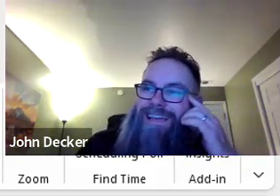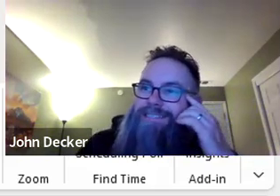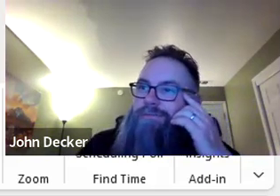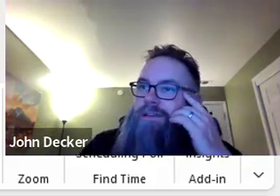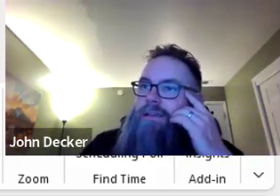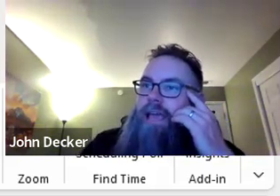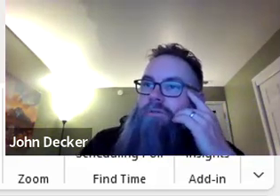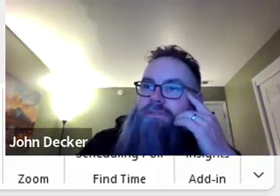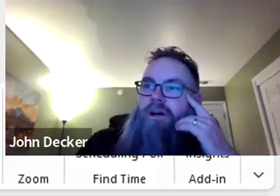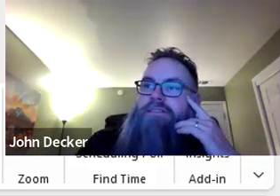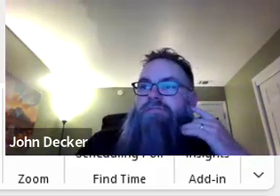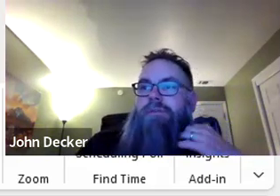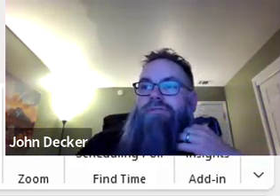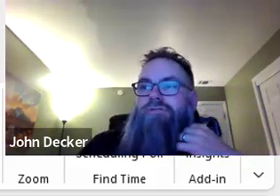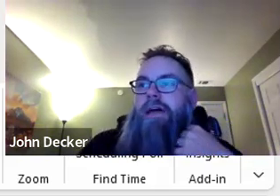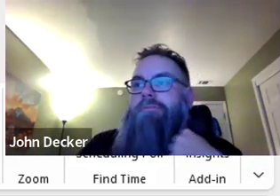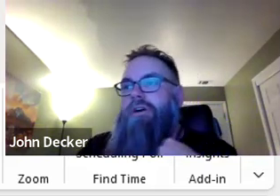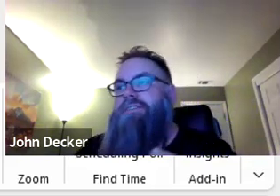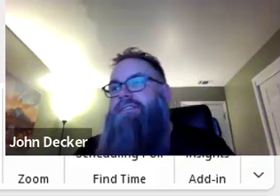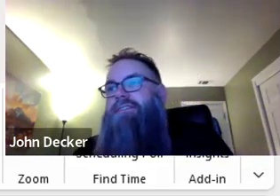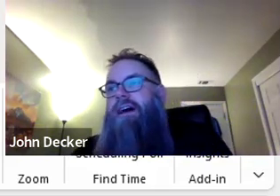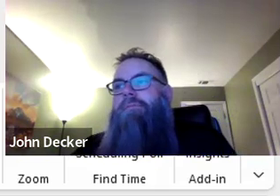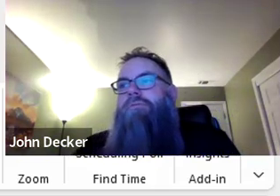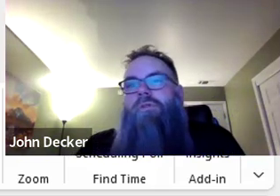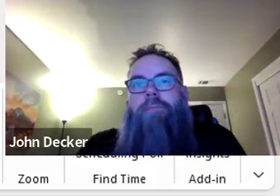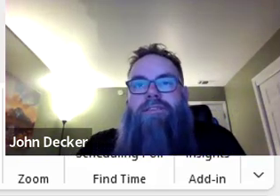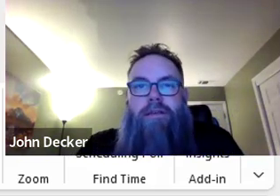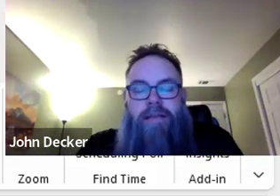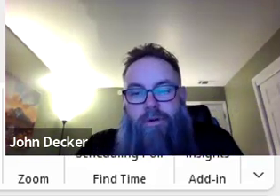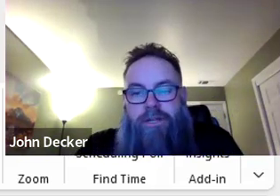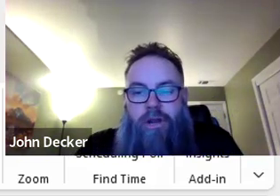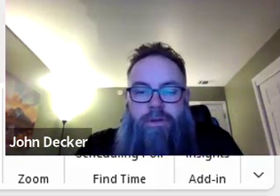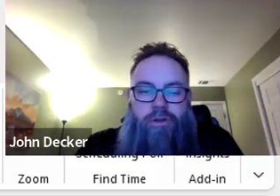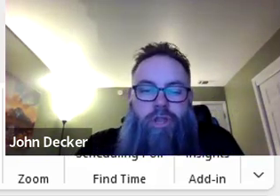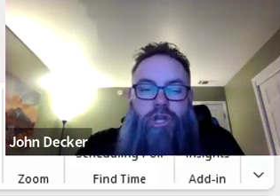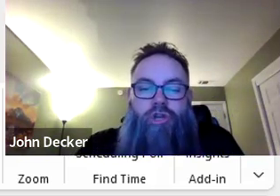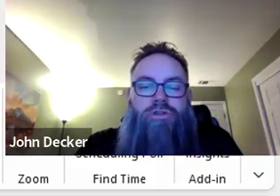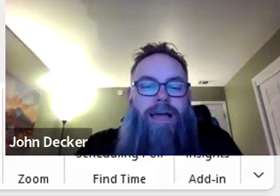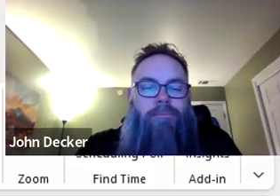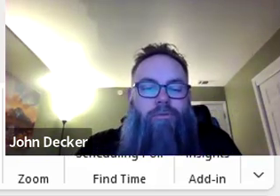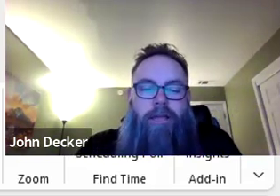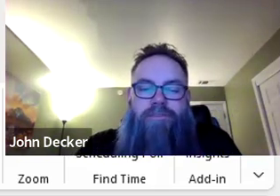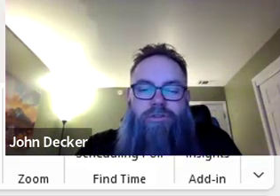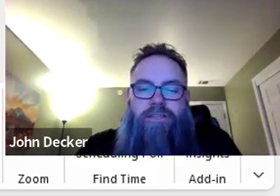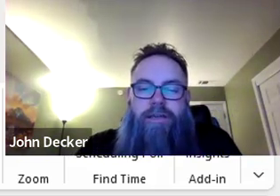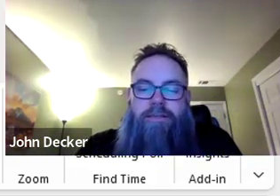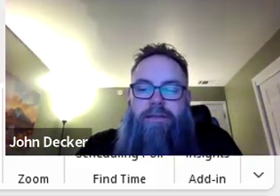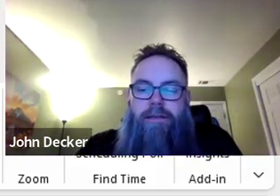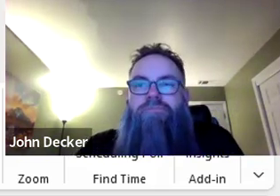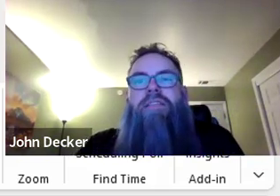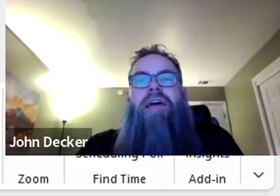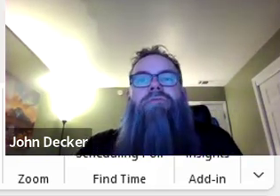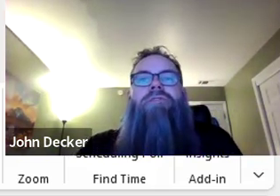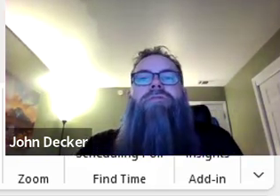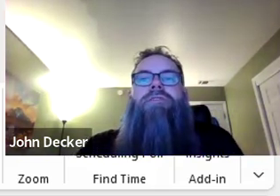will need to be attentive and responsive to meet prescribed processing time requirements. And we're going to share with you the new time frames for